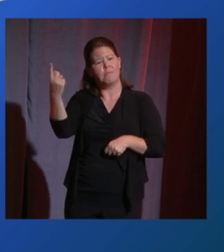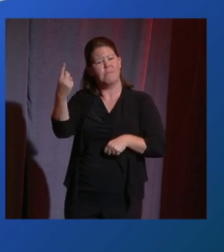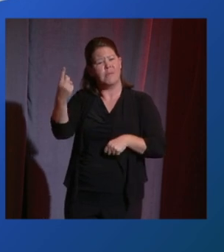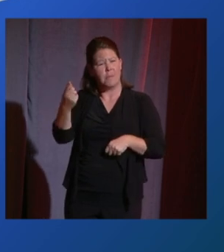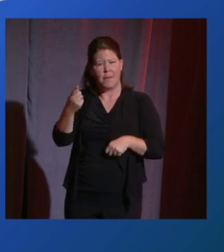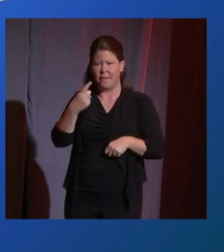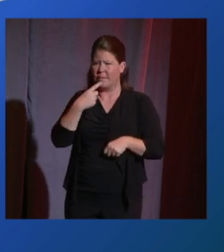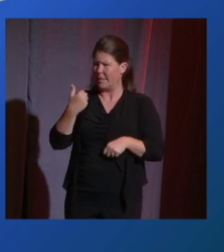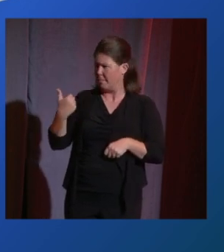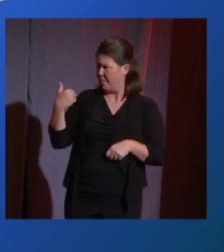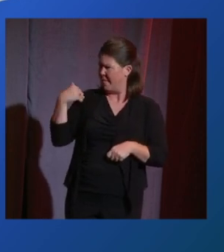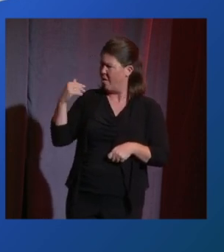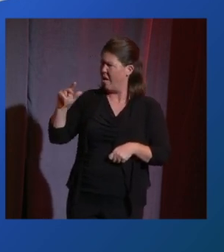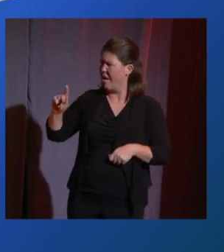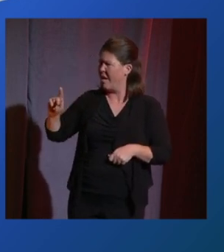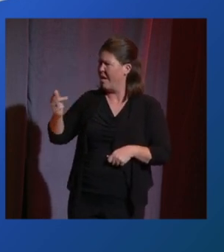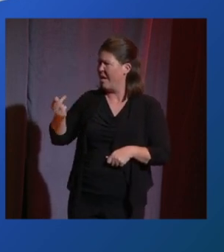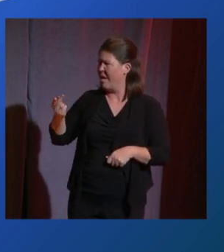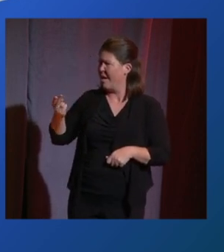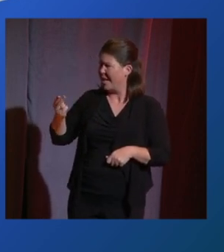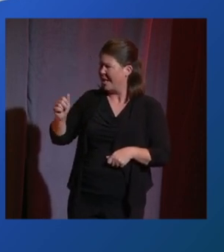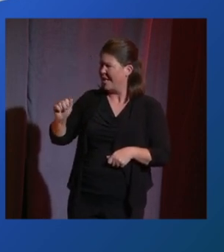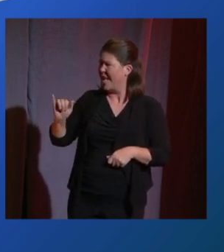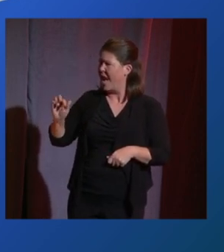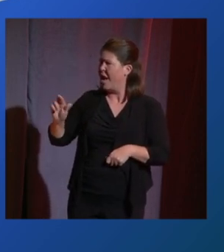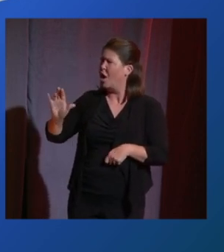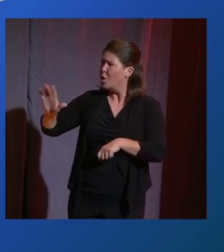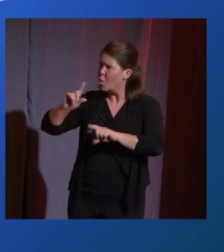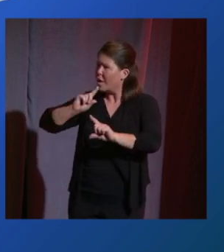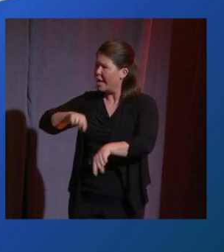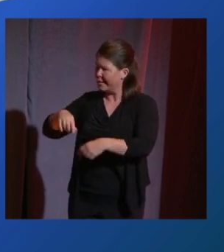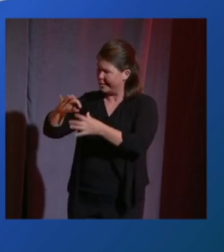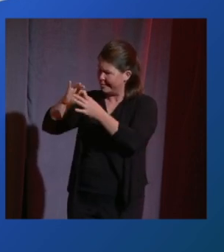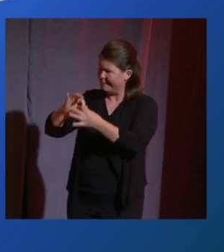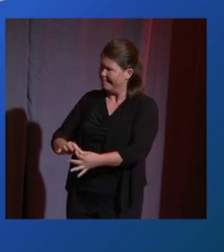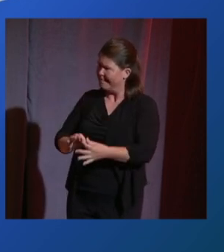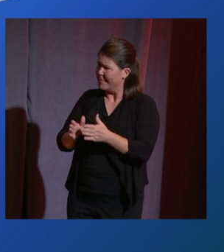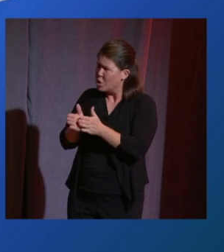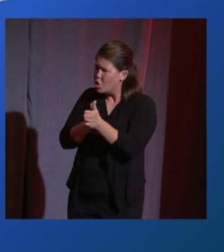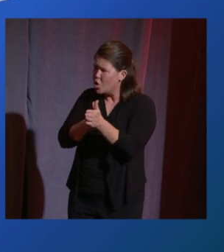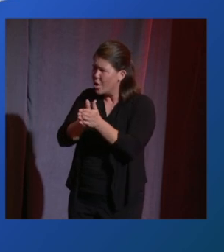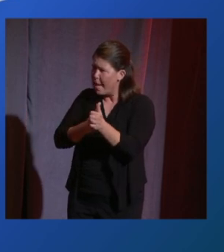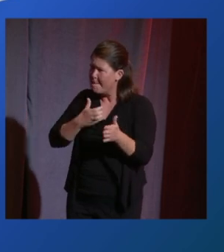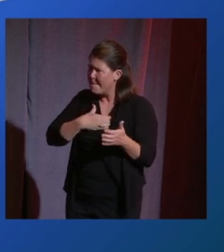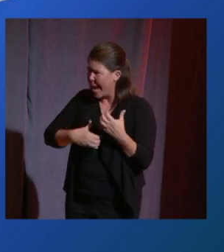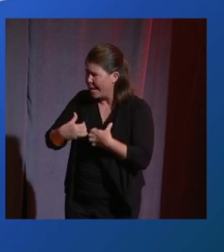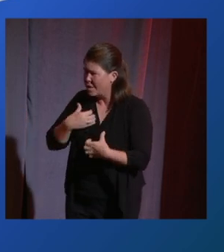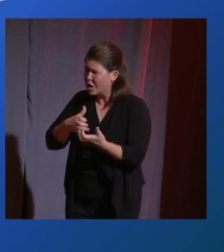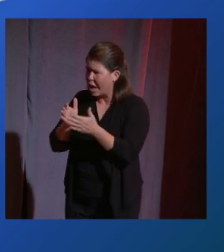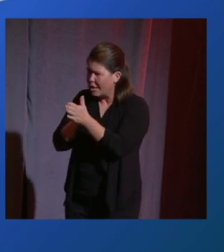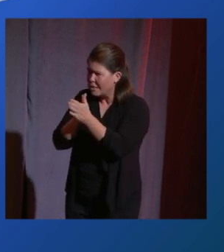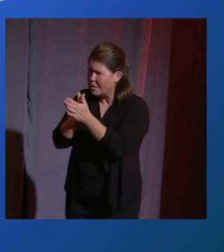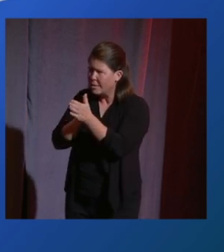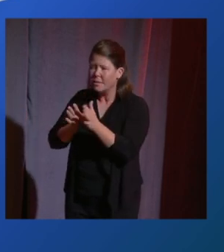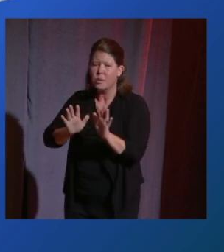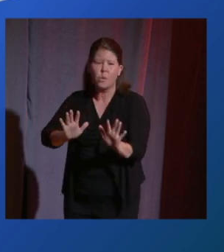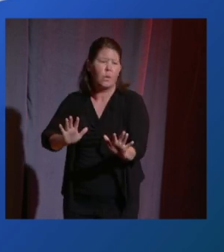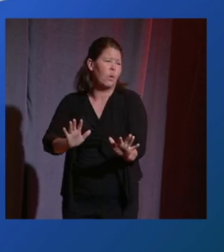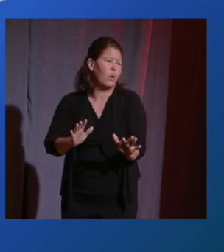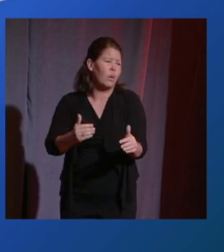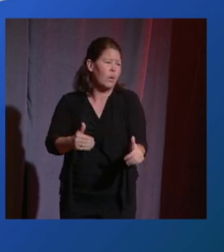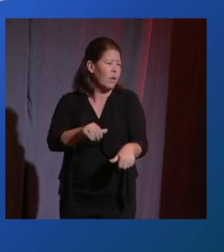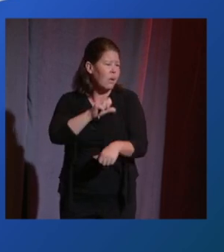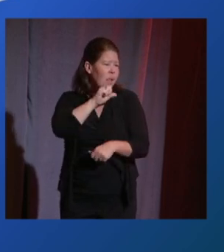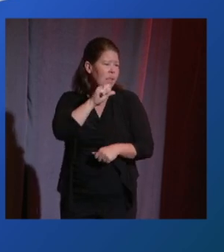I loved your answer um and what I thought of was uh for those individual I think it came to Ashley the question um in